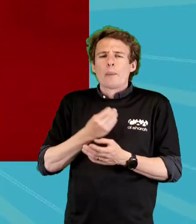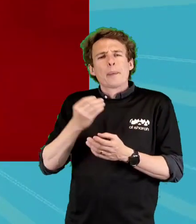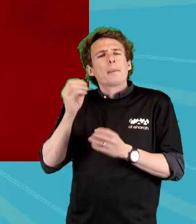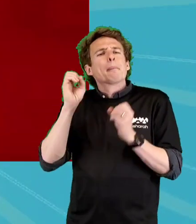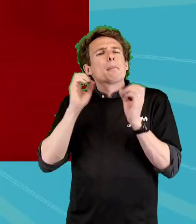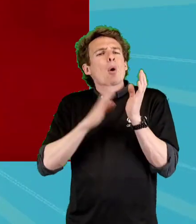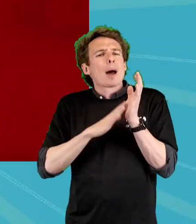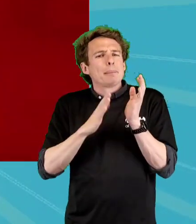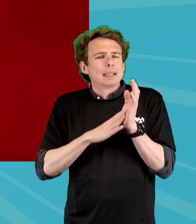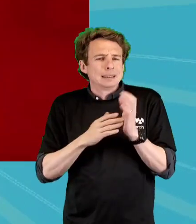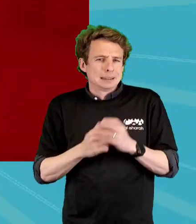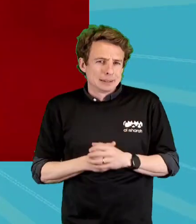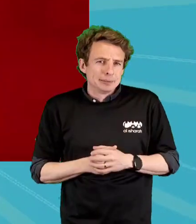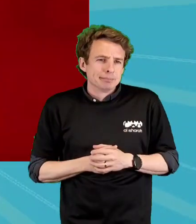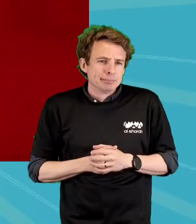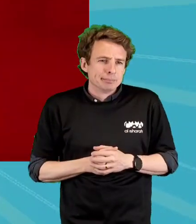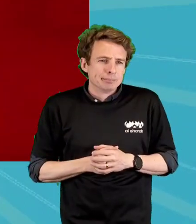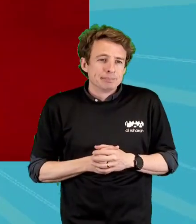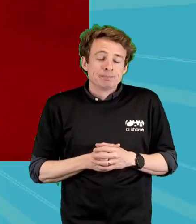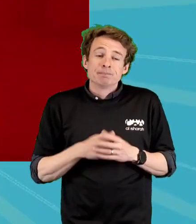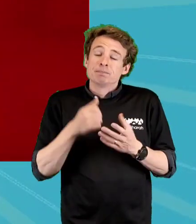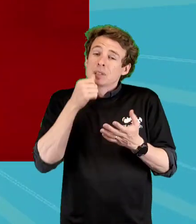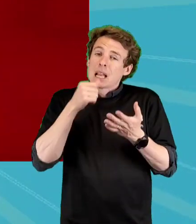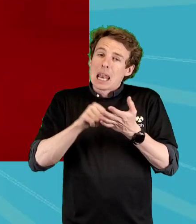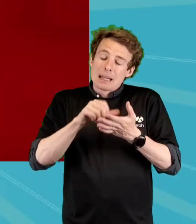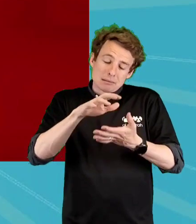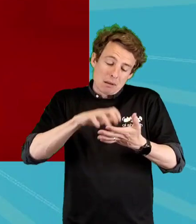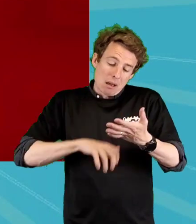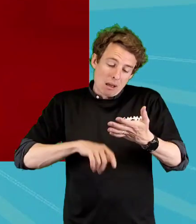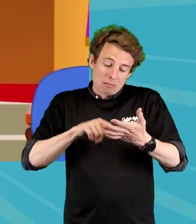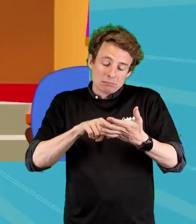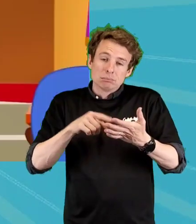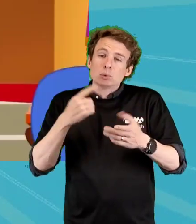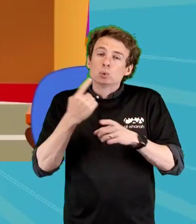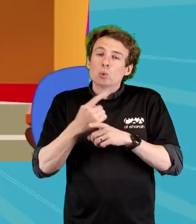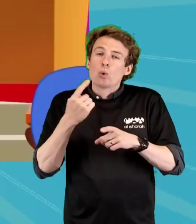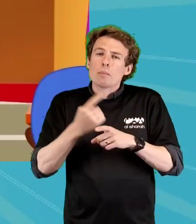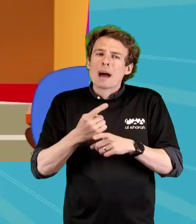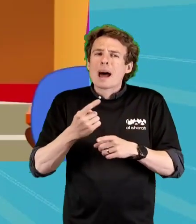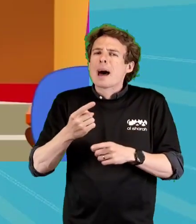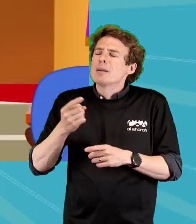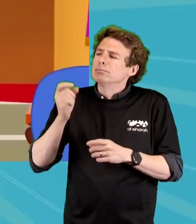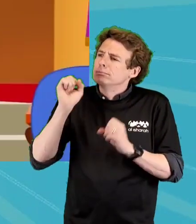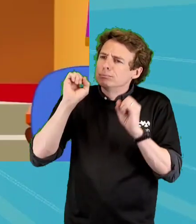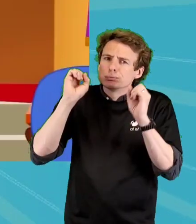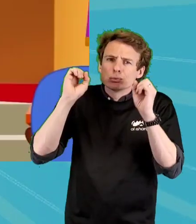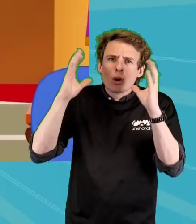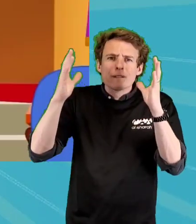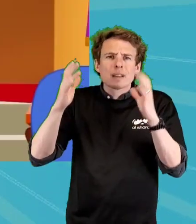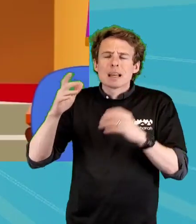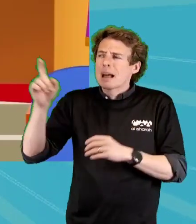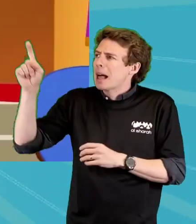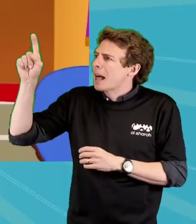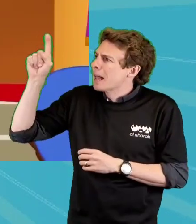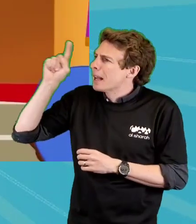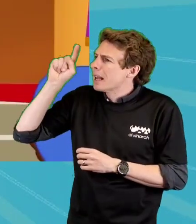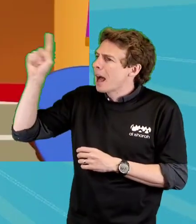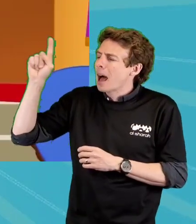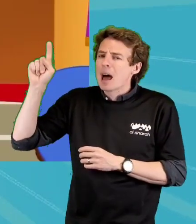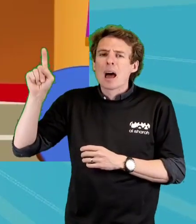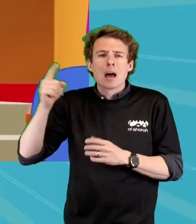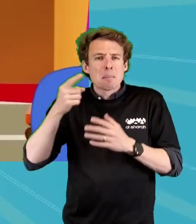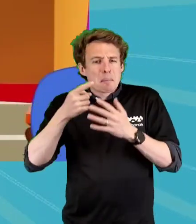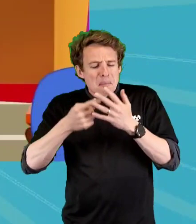the letter, Muhammad sallallahu alaihi wasallam talked about Allah subhanahu wa ta'ala and his prophet